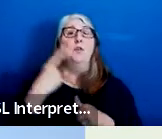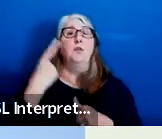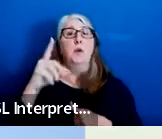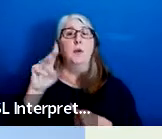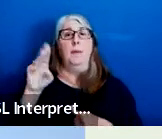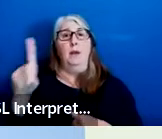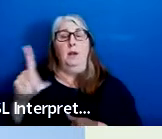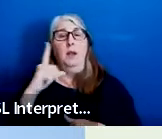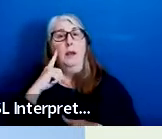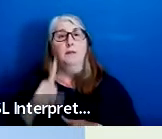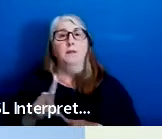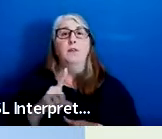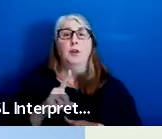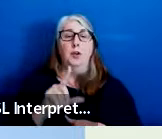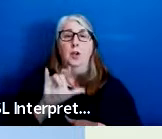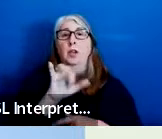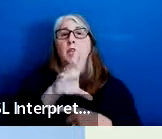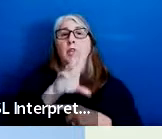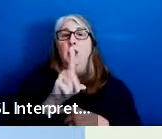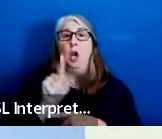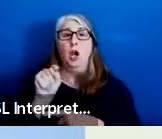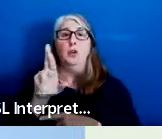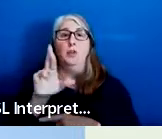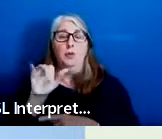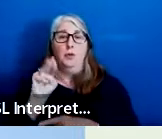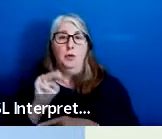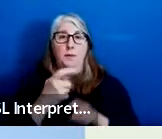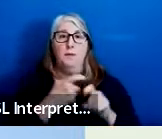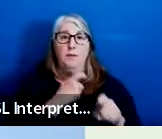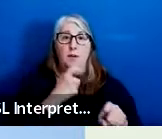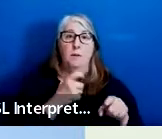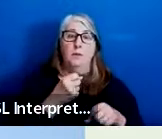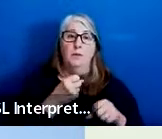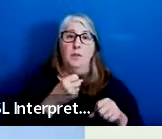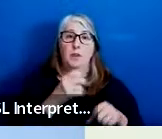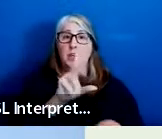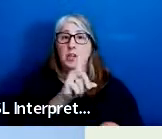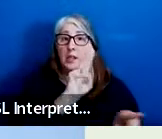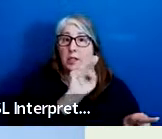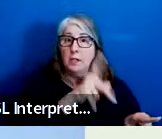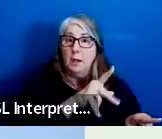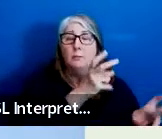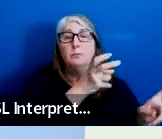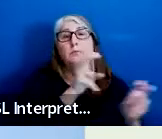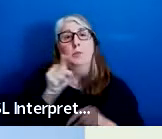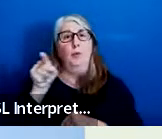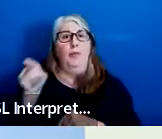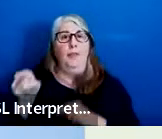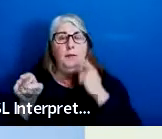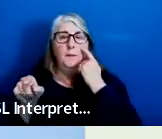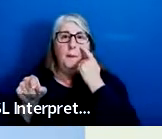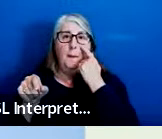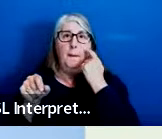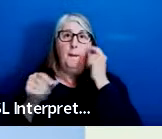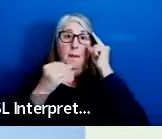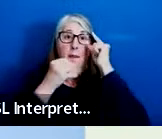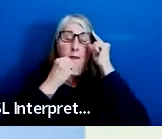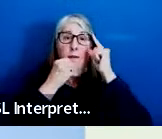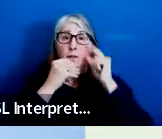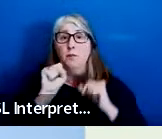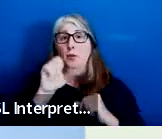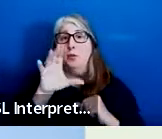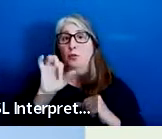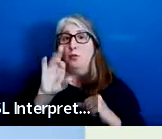yard trim from its landfill via residential curbside collection. Food scrap composting was mandated by the